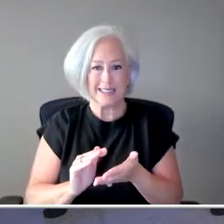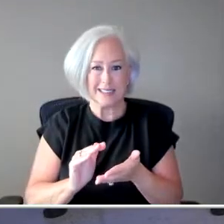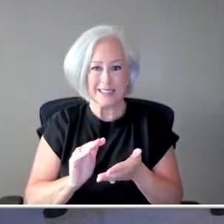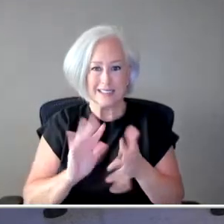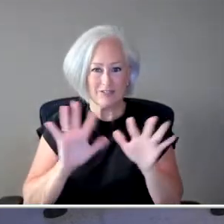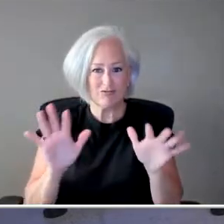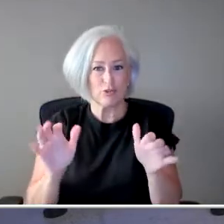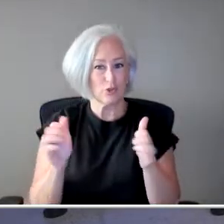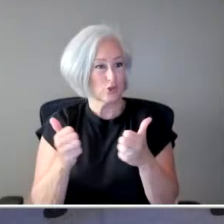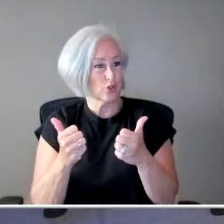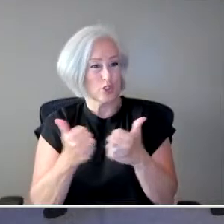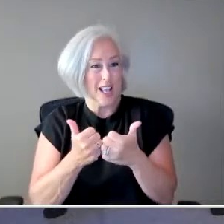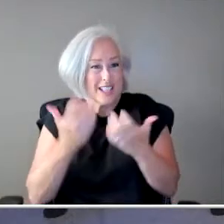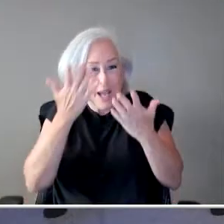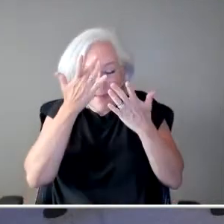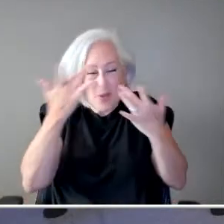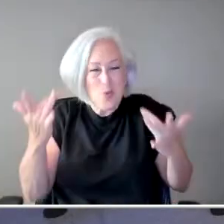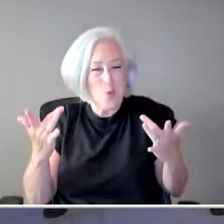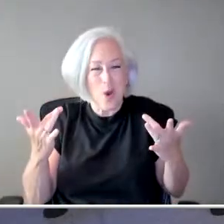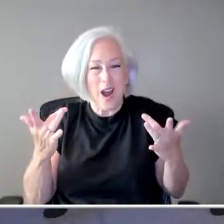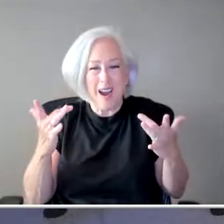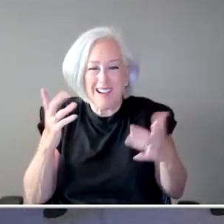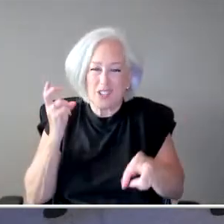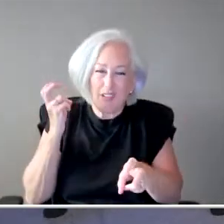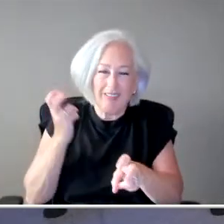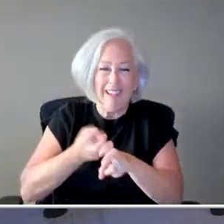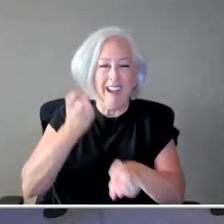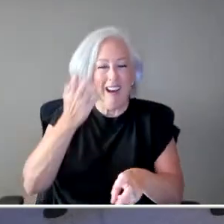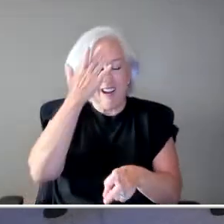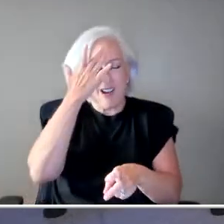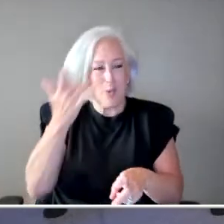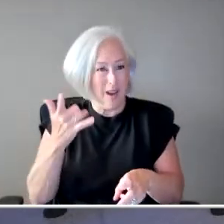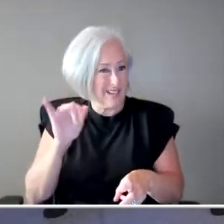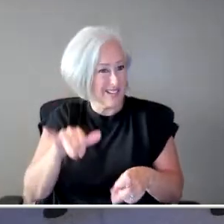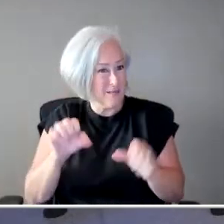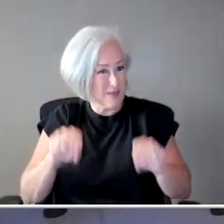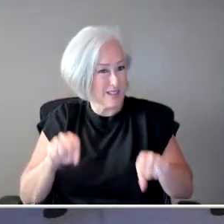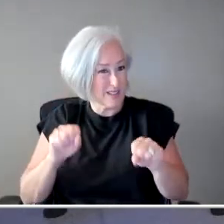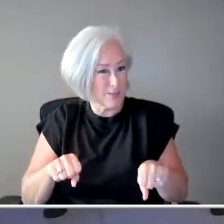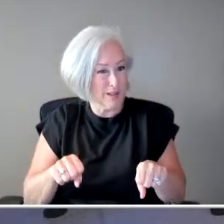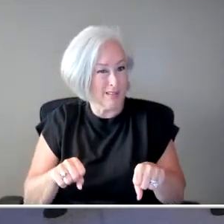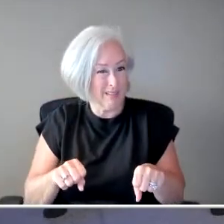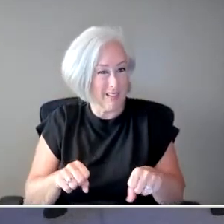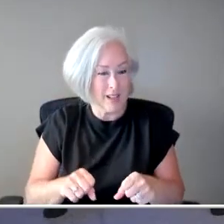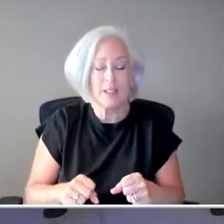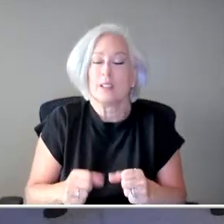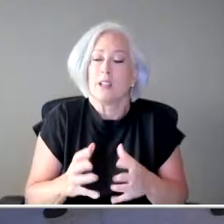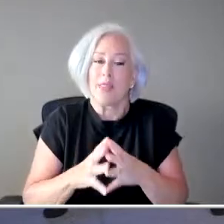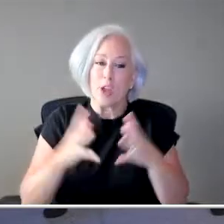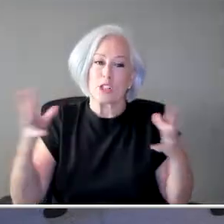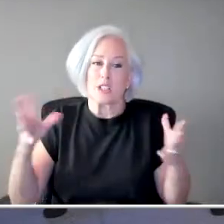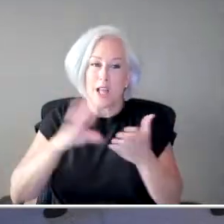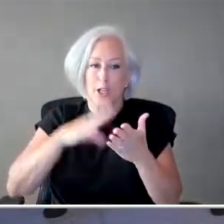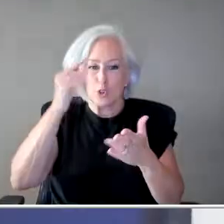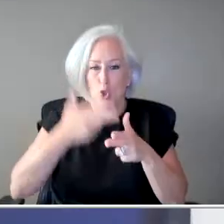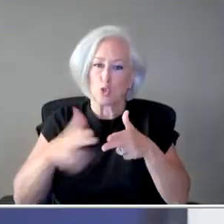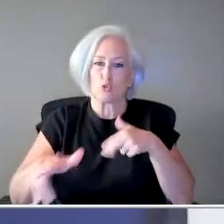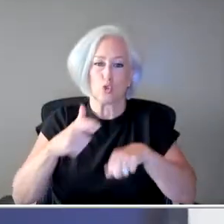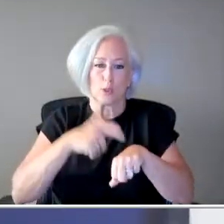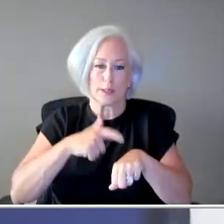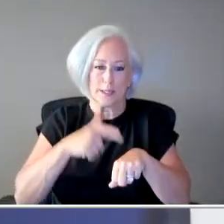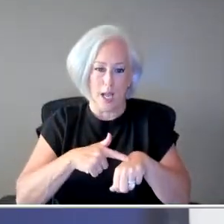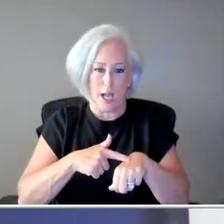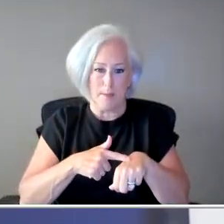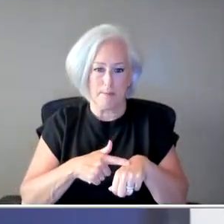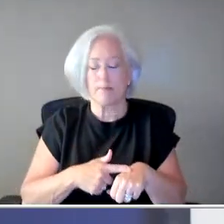Okay, why the giggles? We're all looking at each other like, is that even a thing? I mean, there is a lot to learn in a short period of time in order to